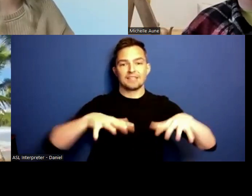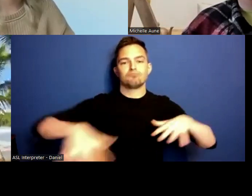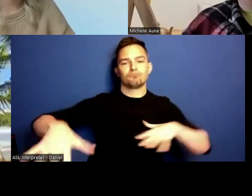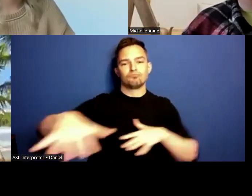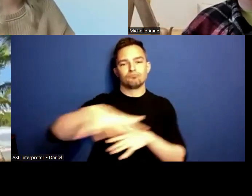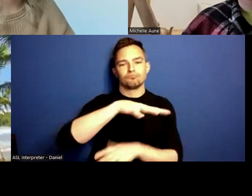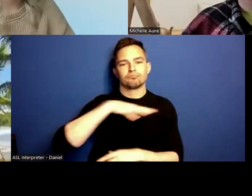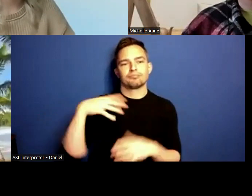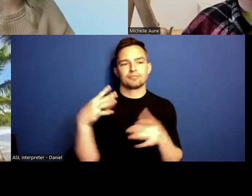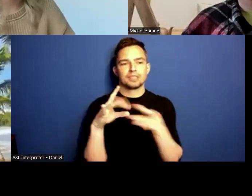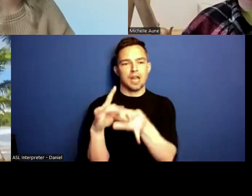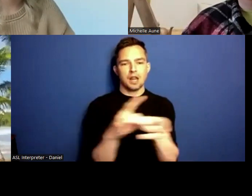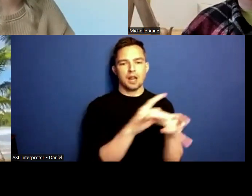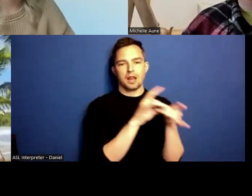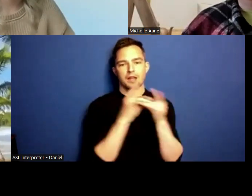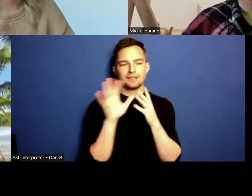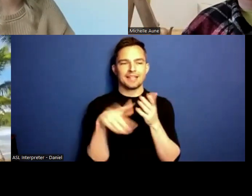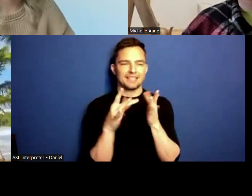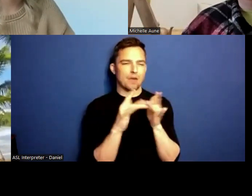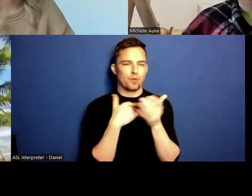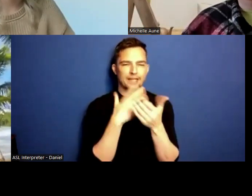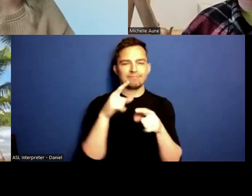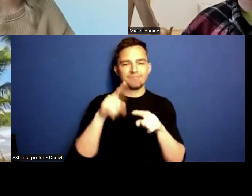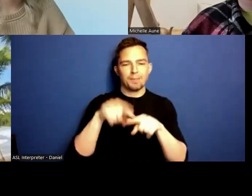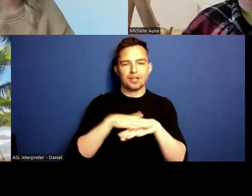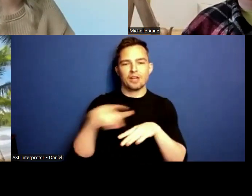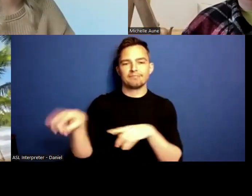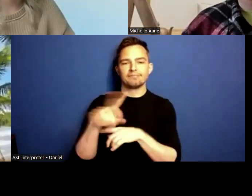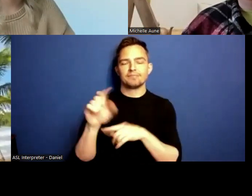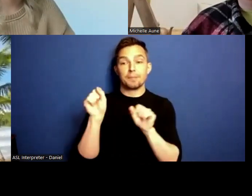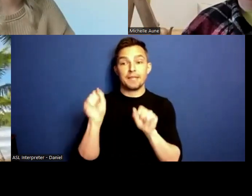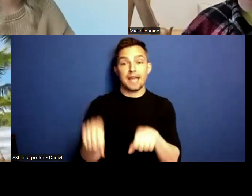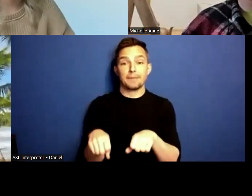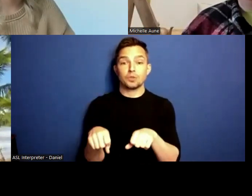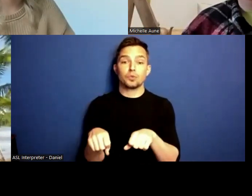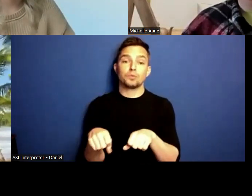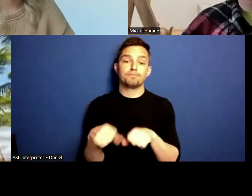certainly a network that we can depend on to be able to